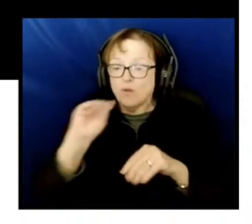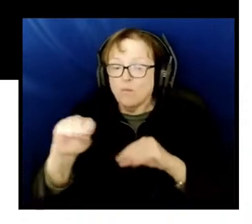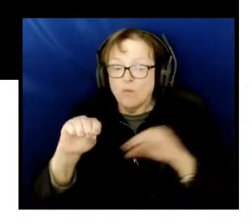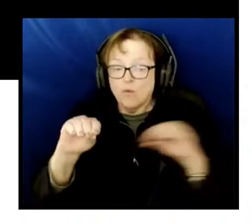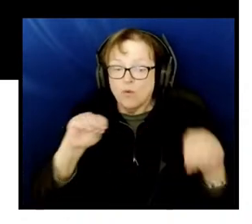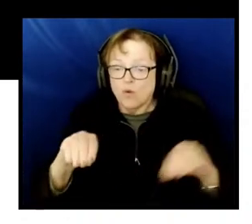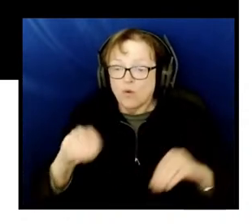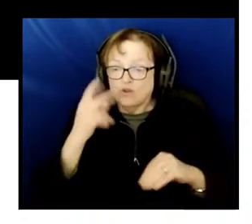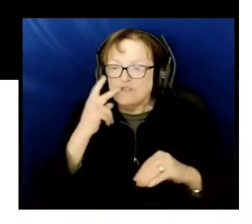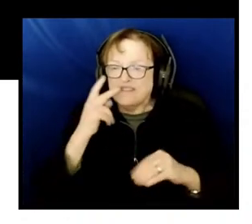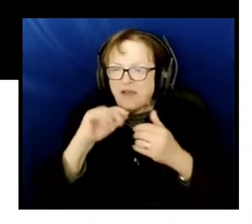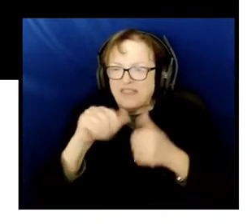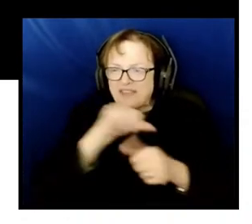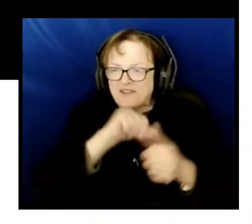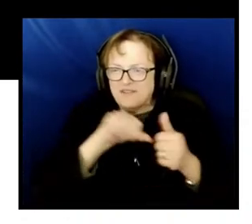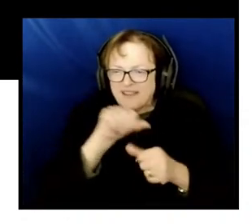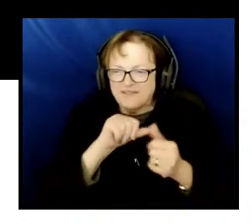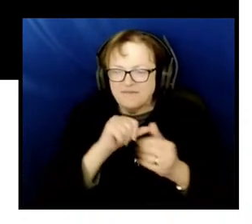other.